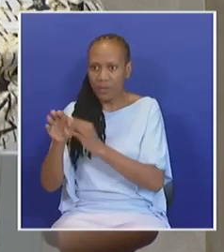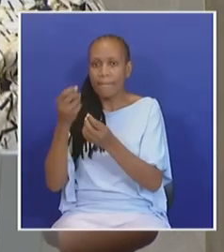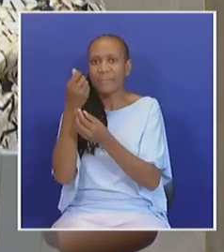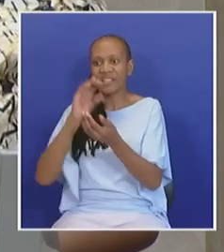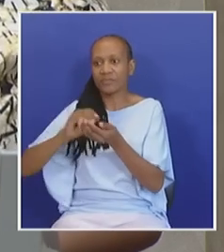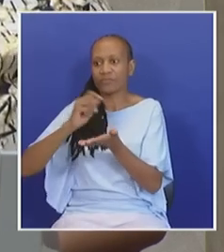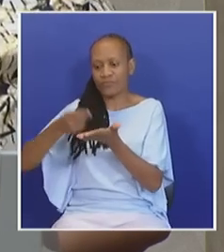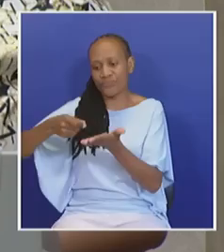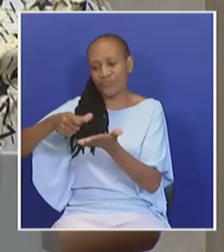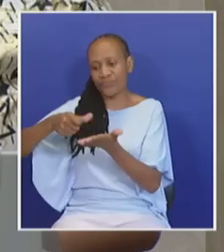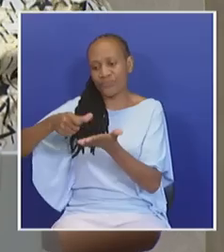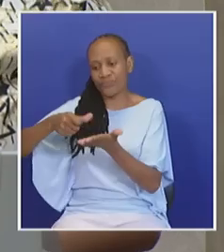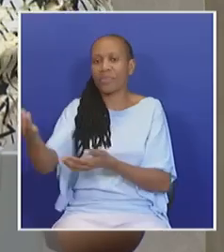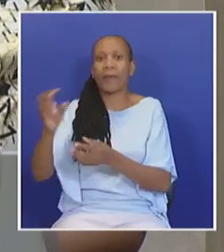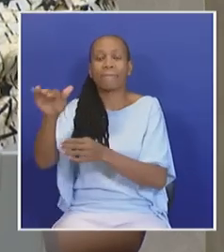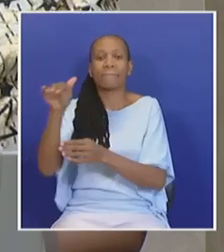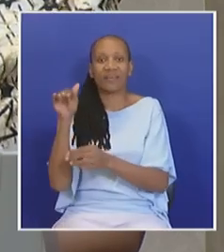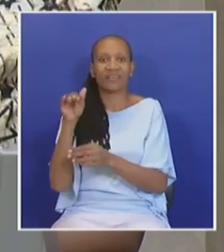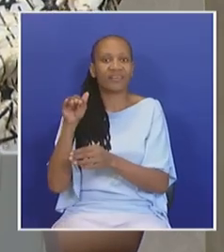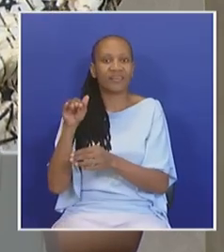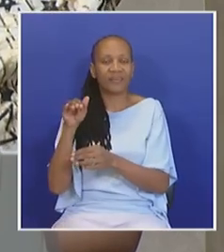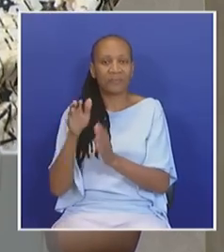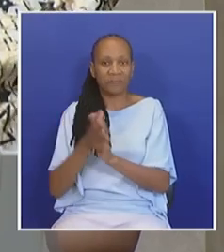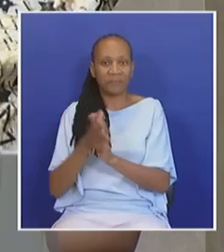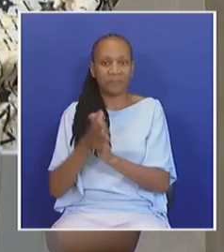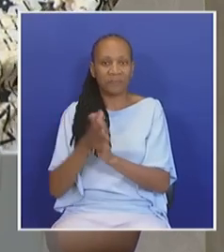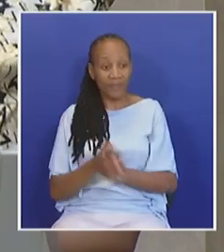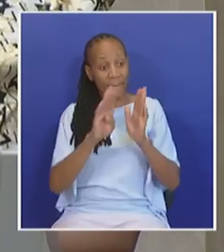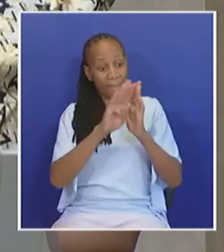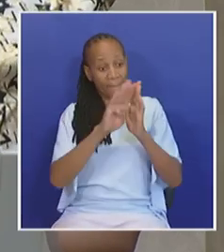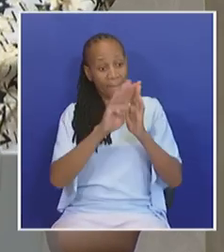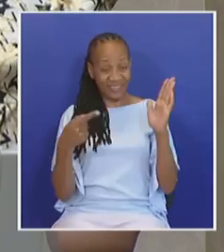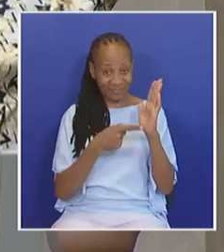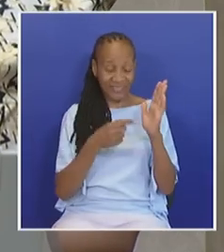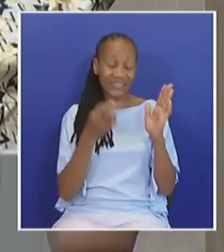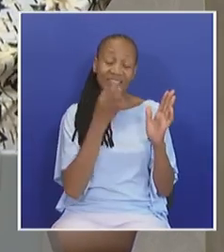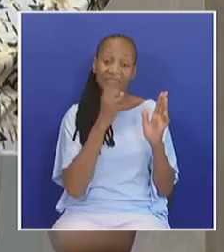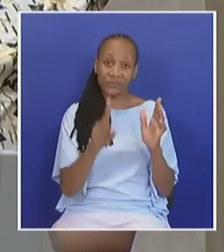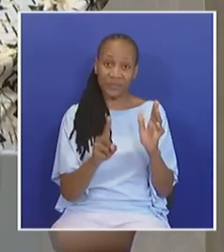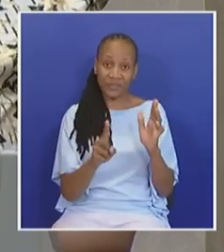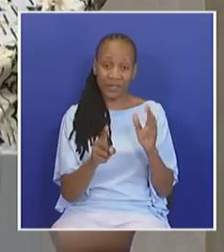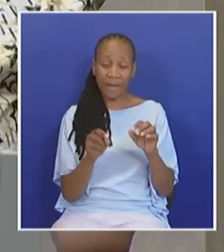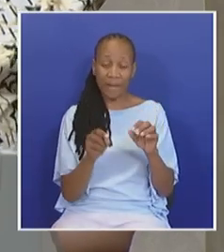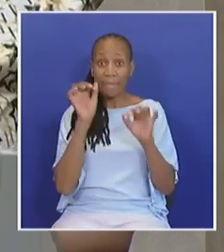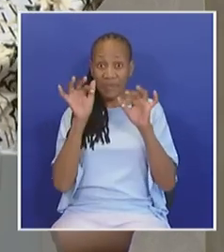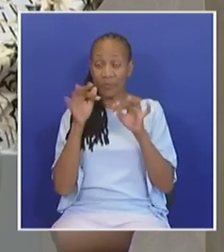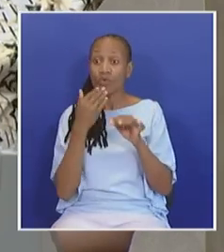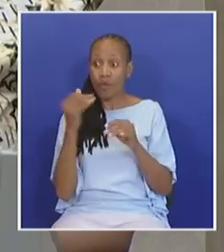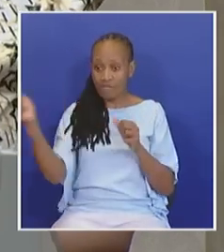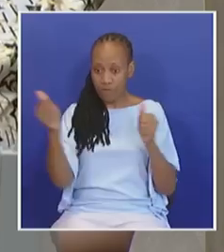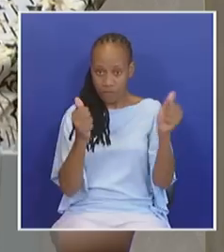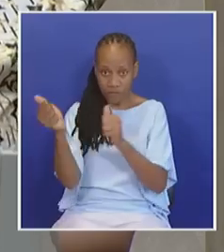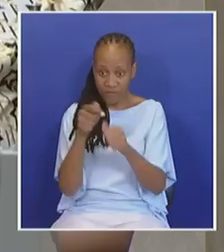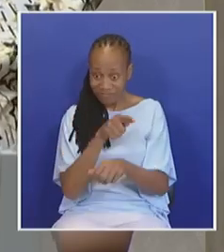checks. The bill is also expected to make party candidates' lists more transparent.